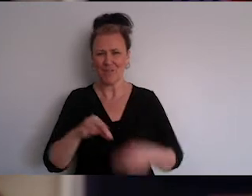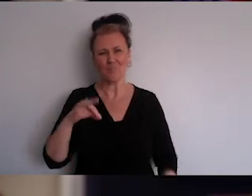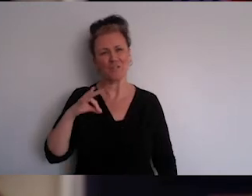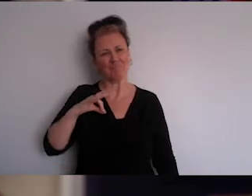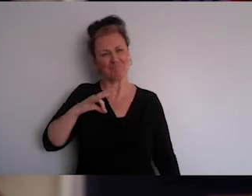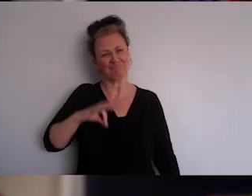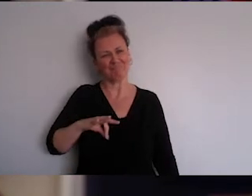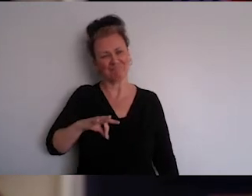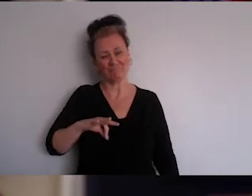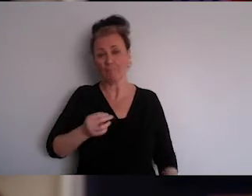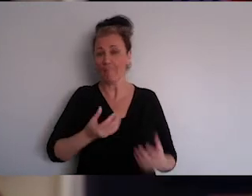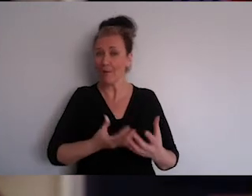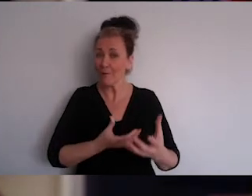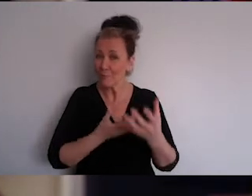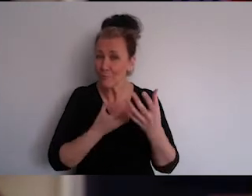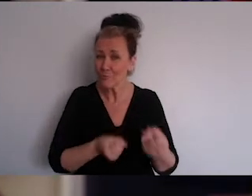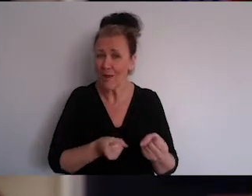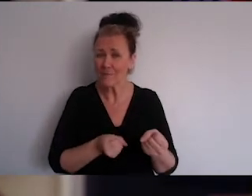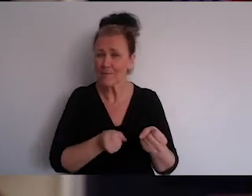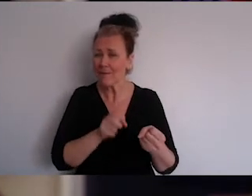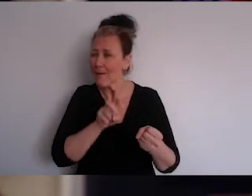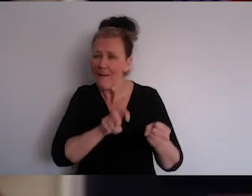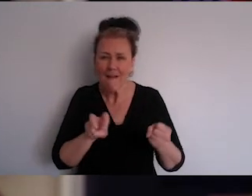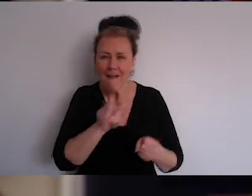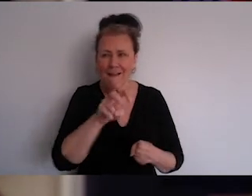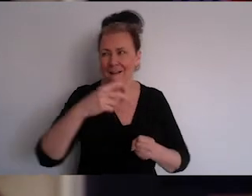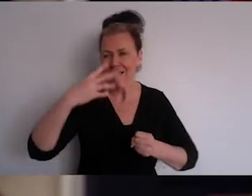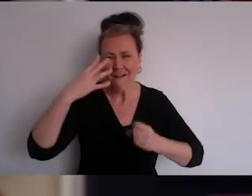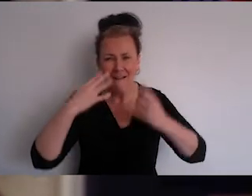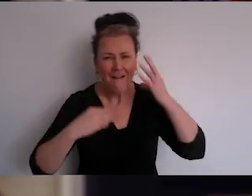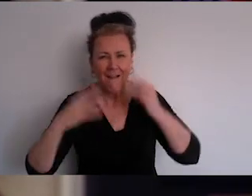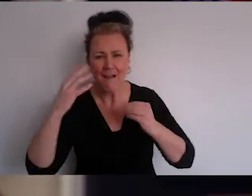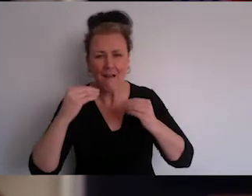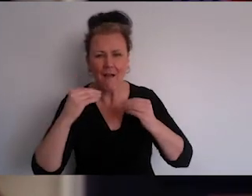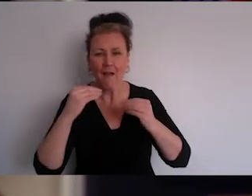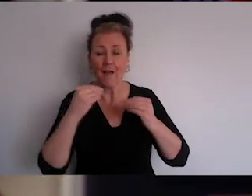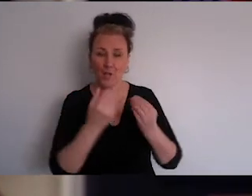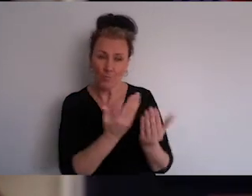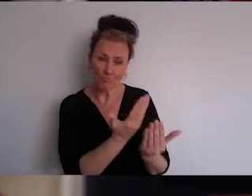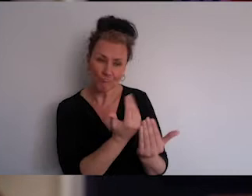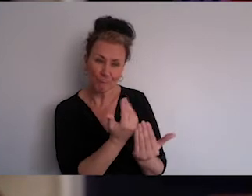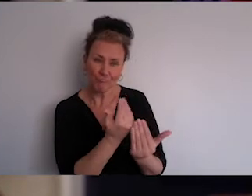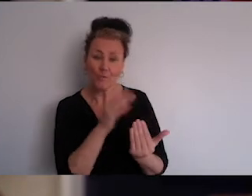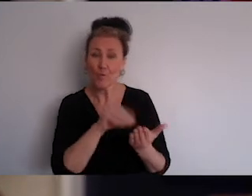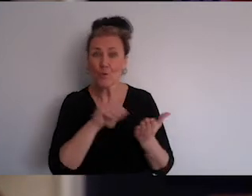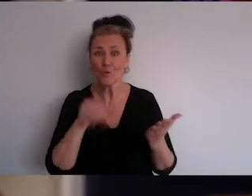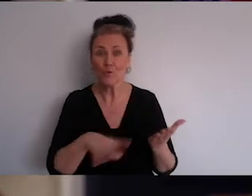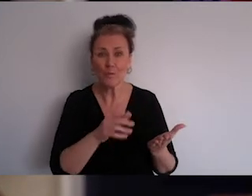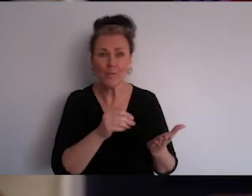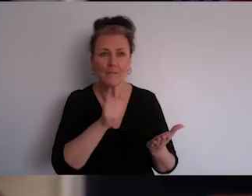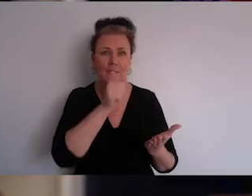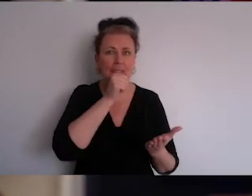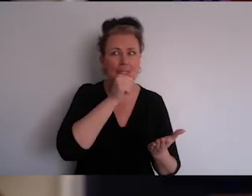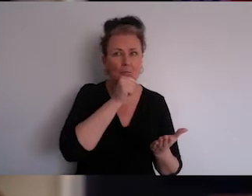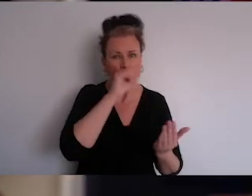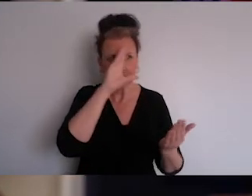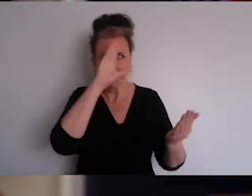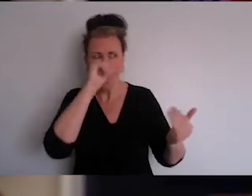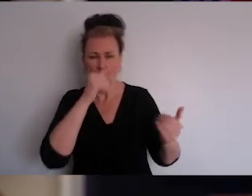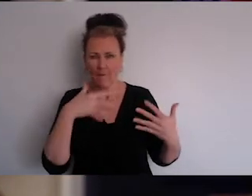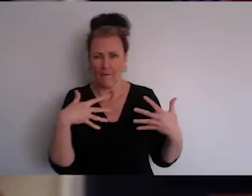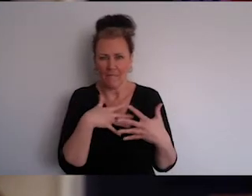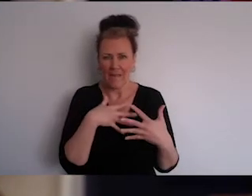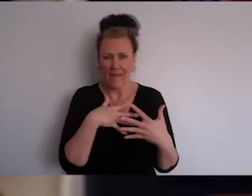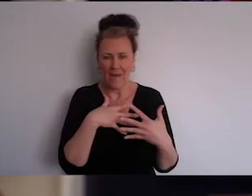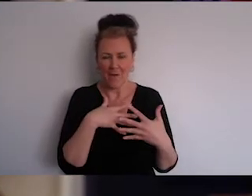in return. Trust, adventure, the secrets of your students' hopes and fears.